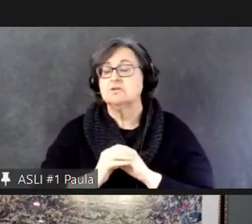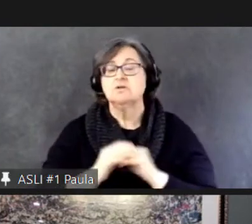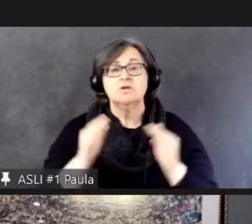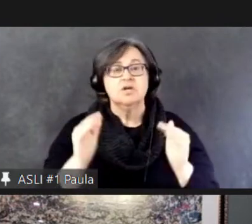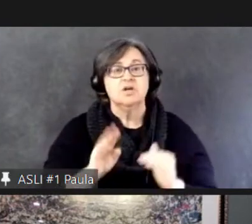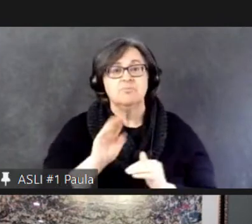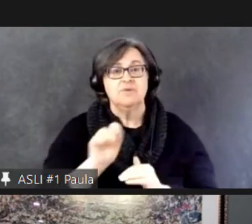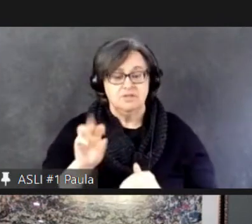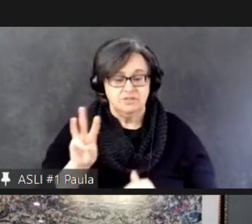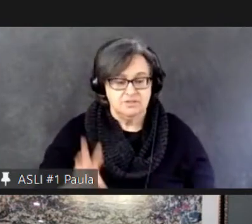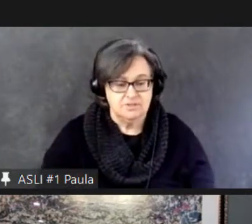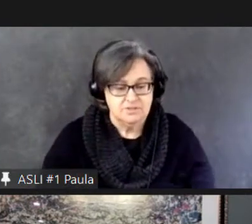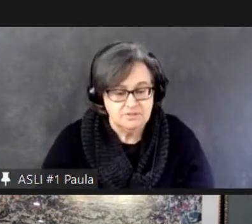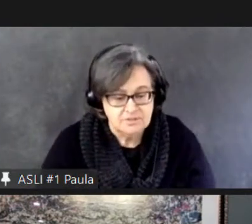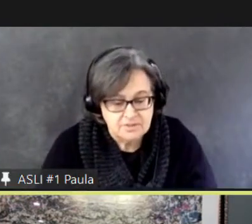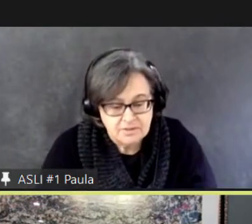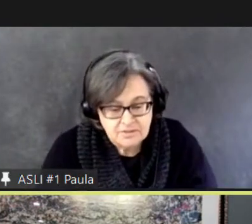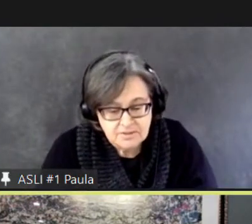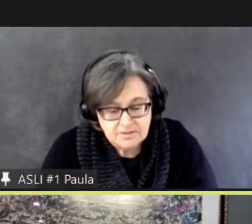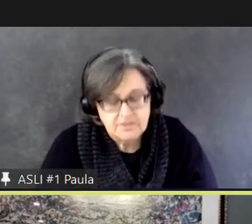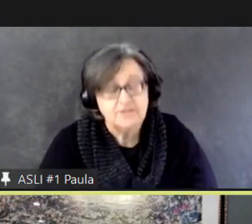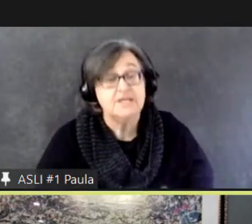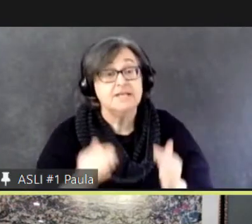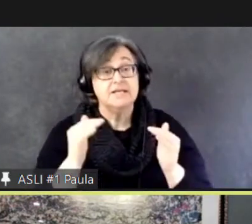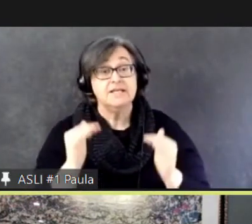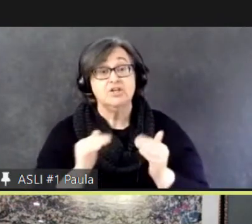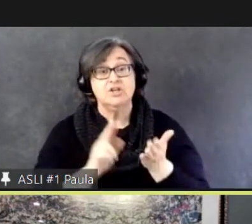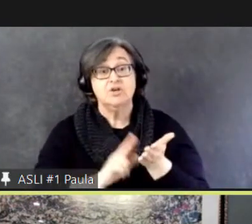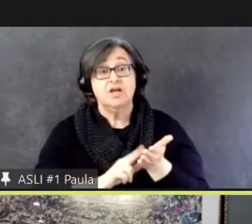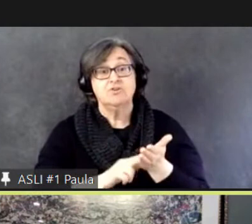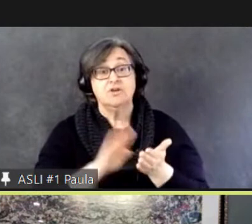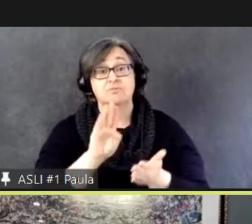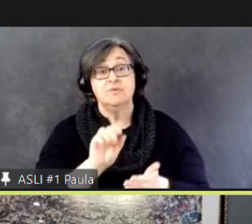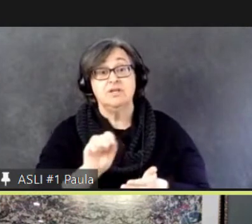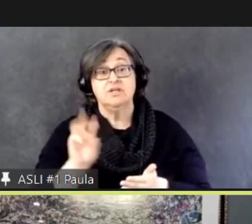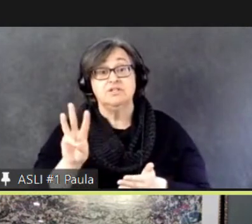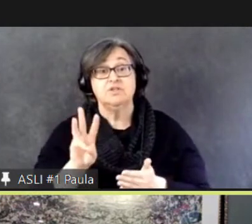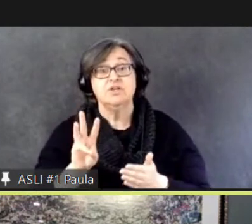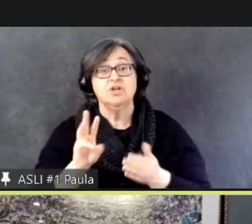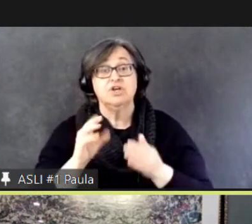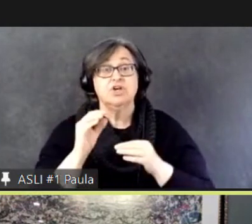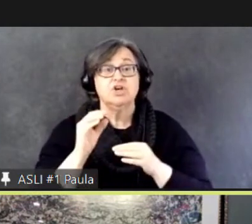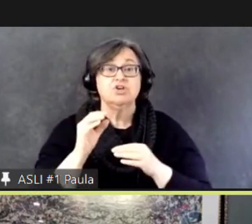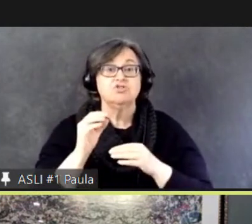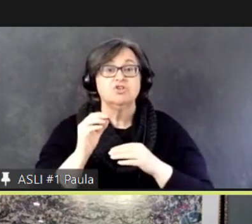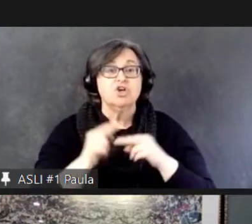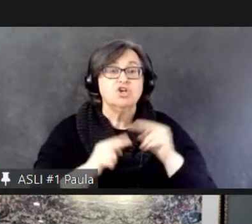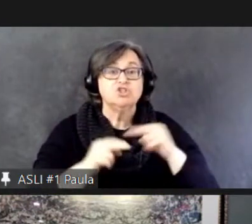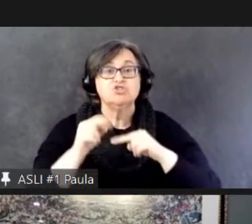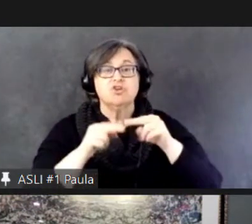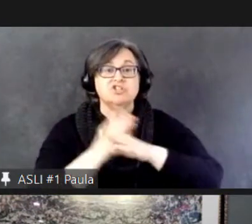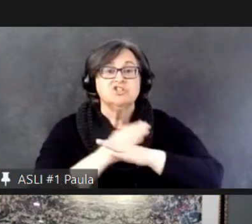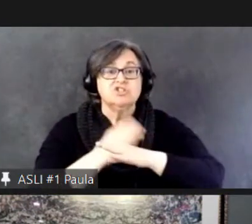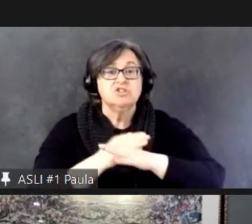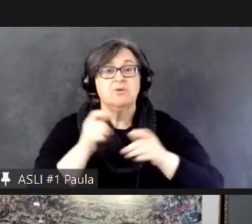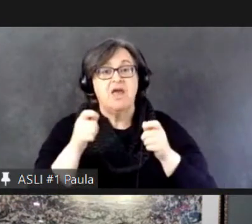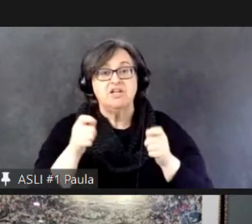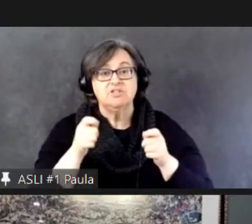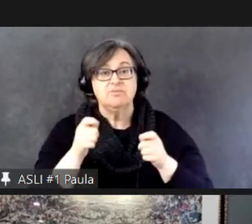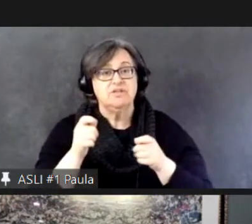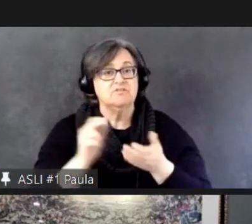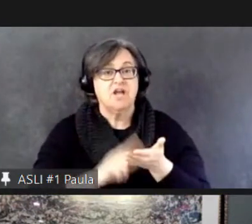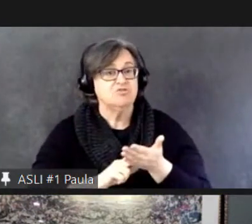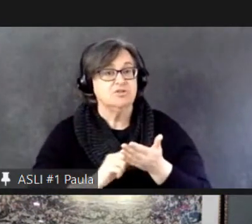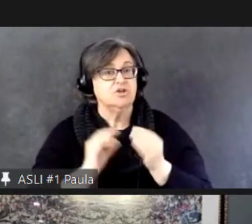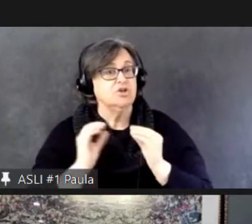B6. The next order of business is contract number B6, a construction management contract, and I don't have any questions.